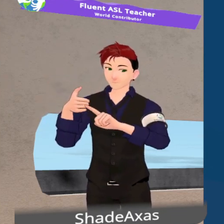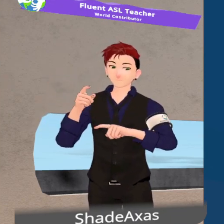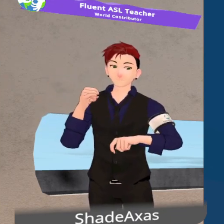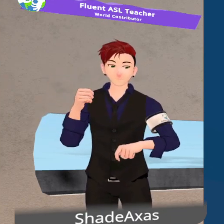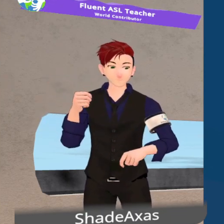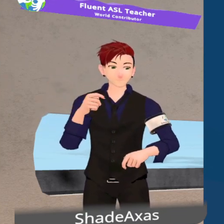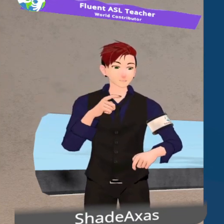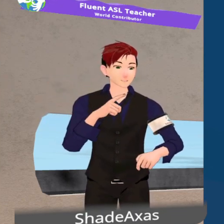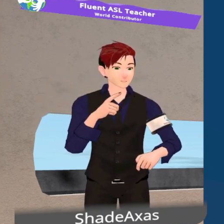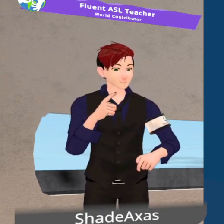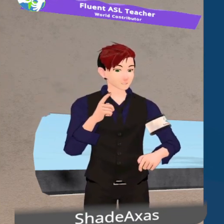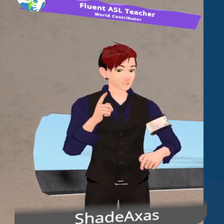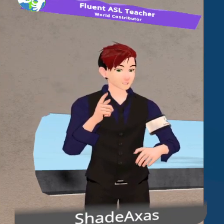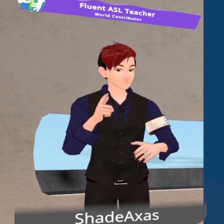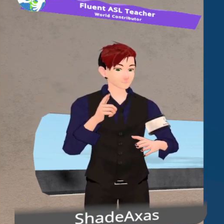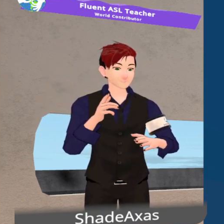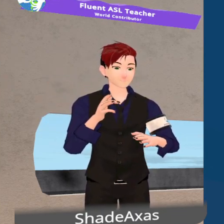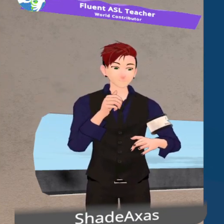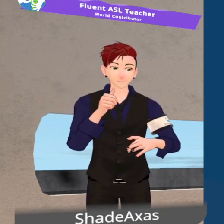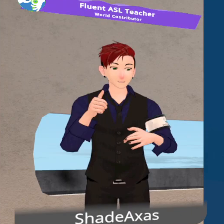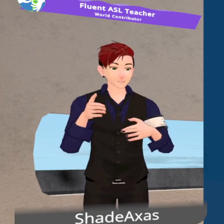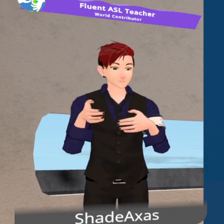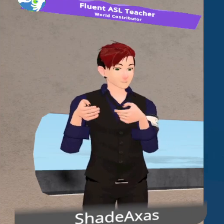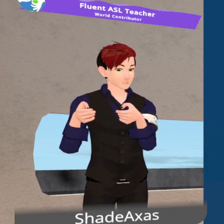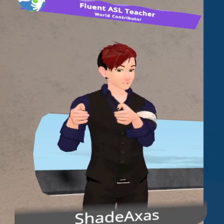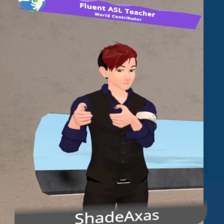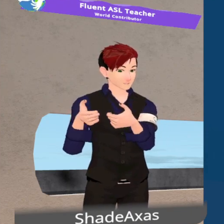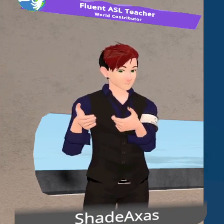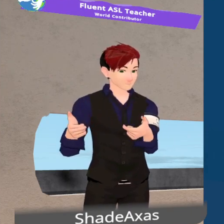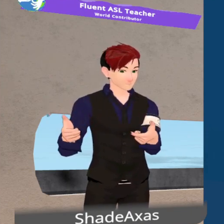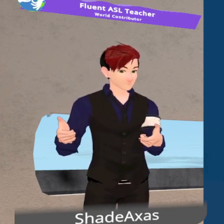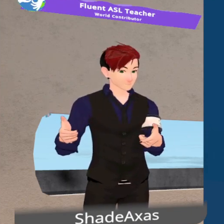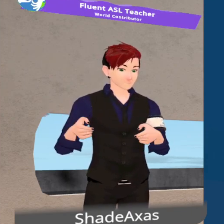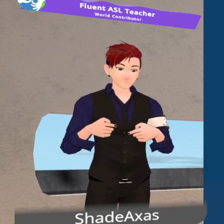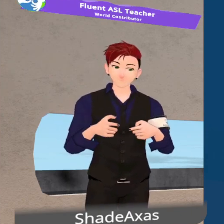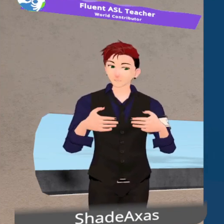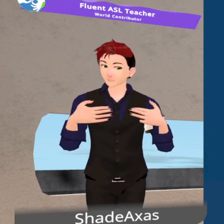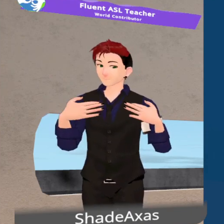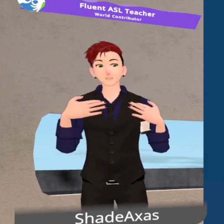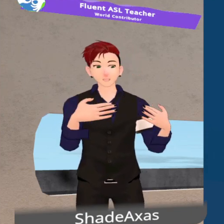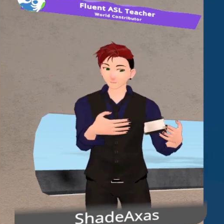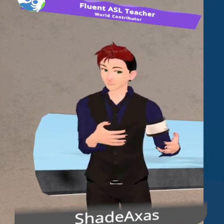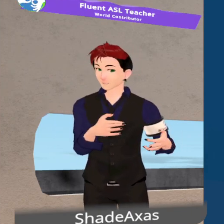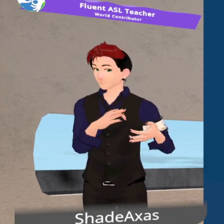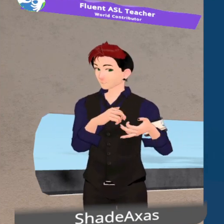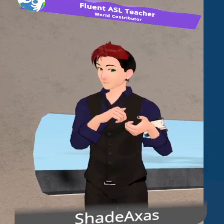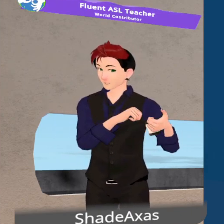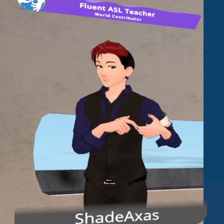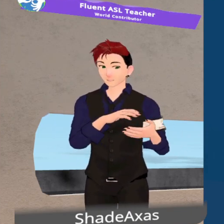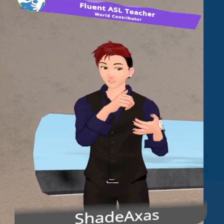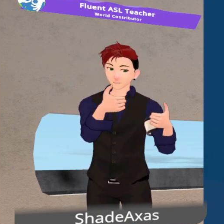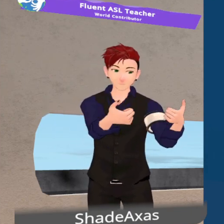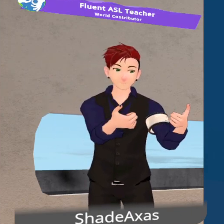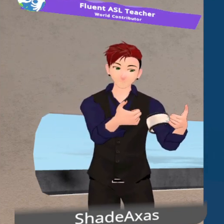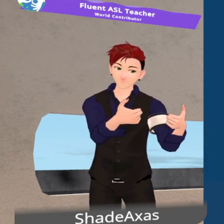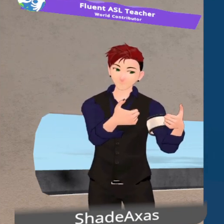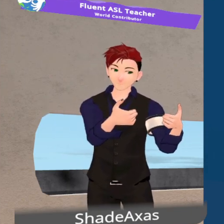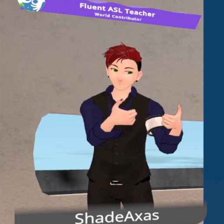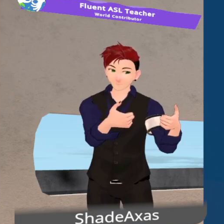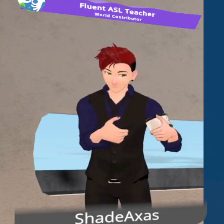teaching if you are not a fluent member, but by all means, collaborative